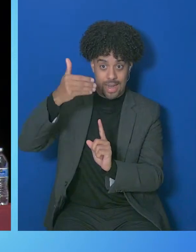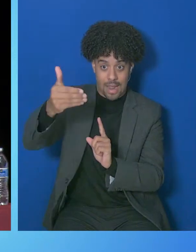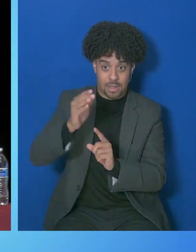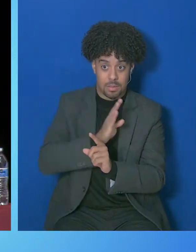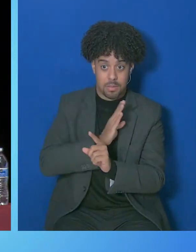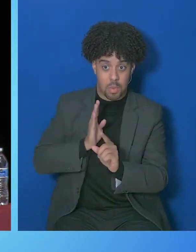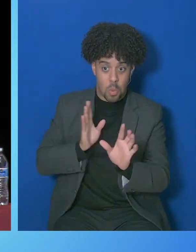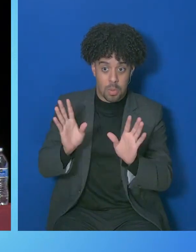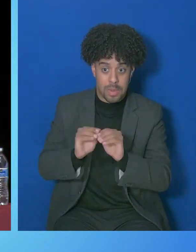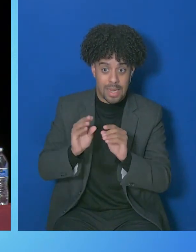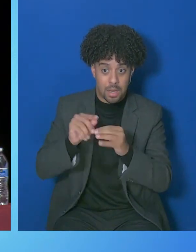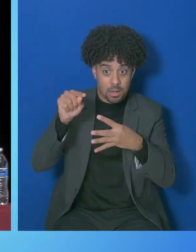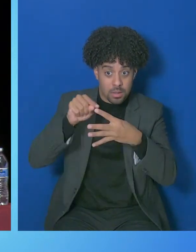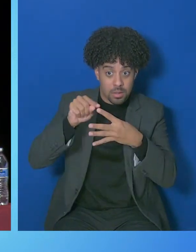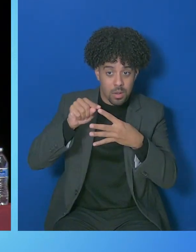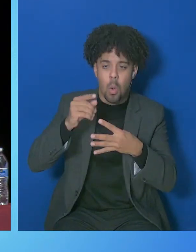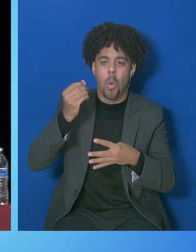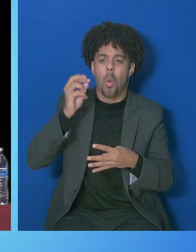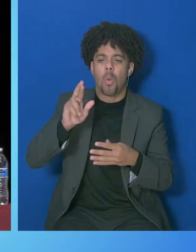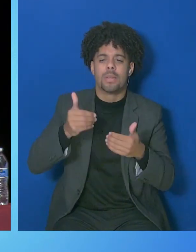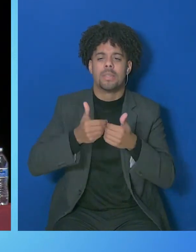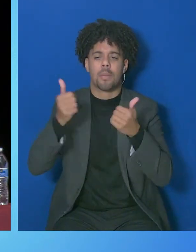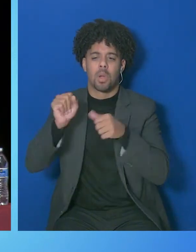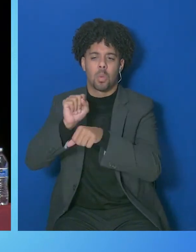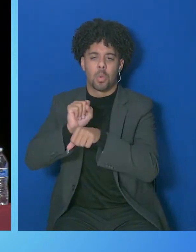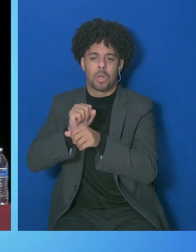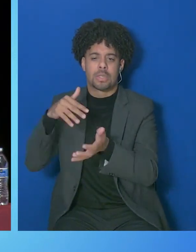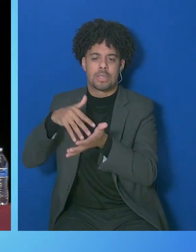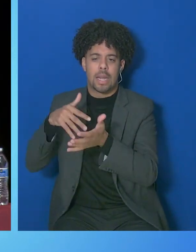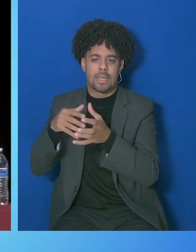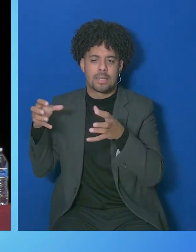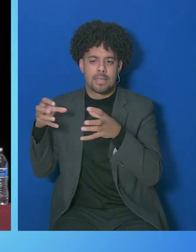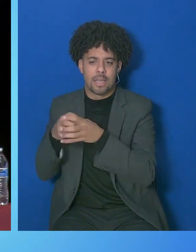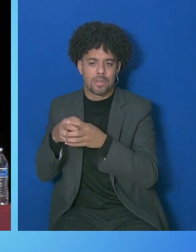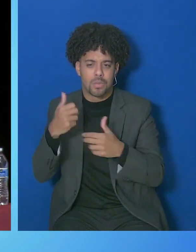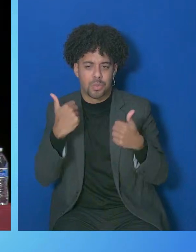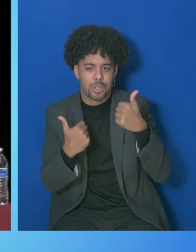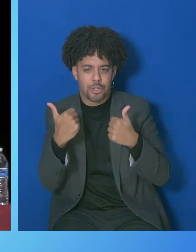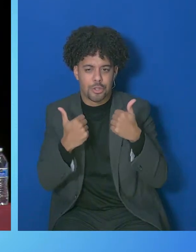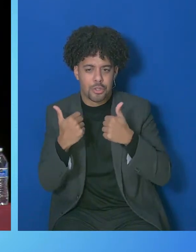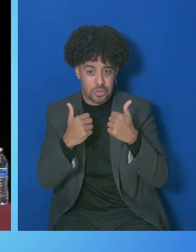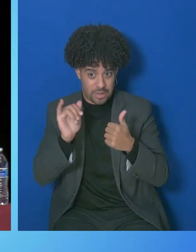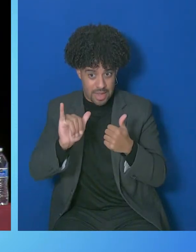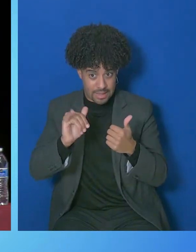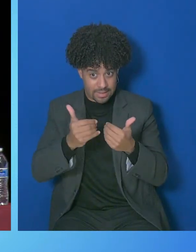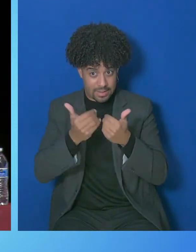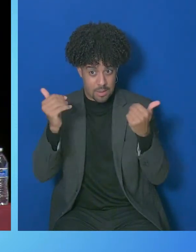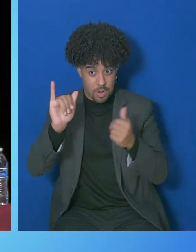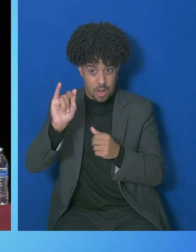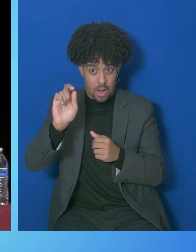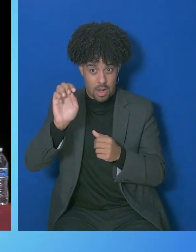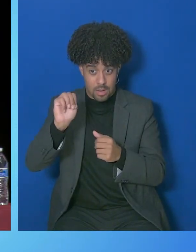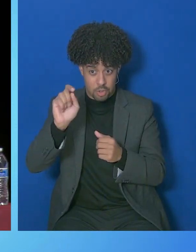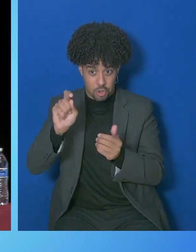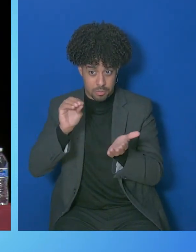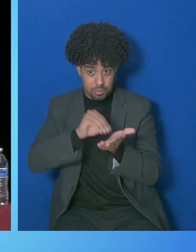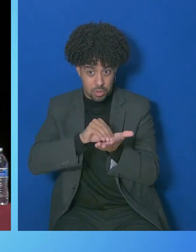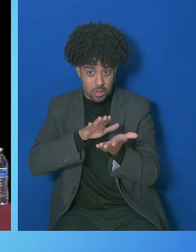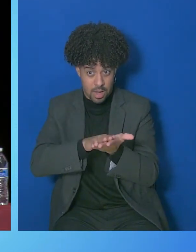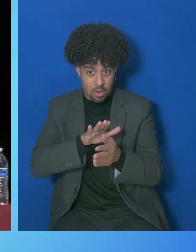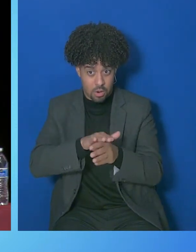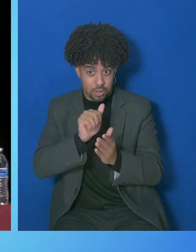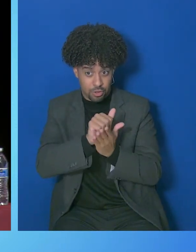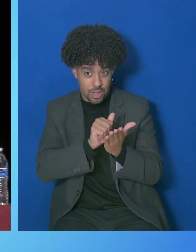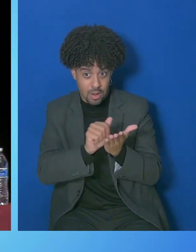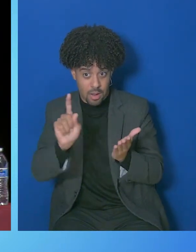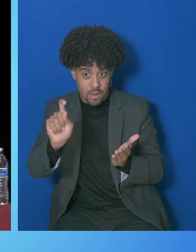study? That's my question. I'm not sure if that's a separate item for the agenda or the work study. So they are